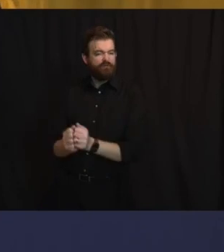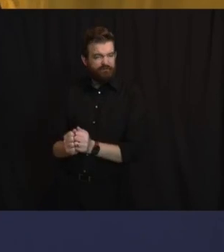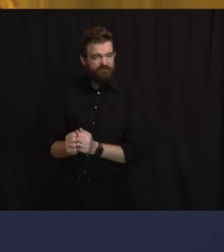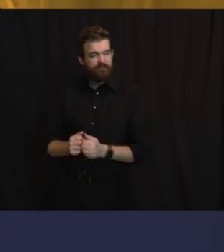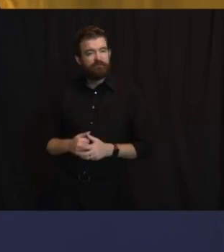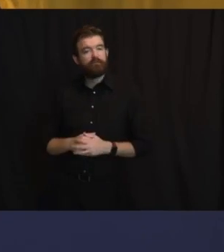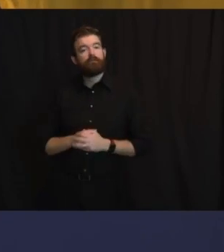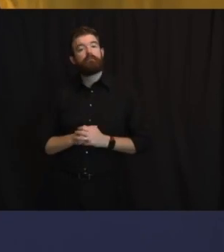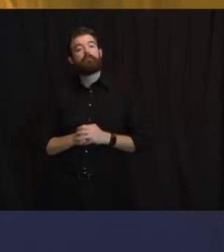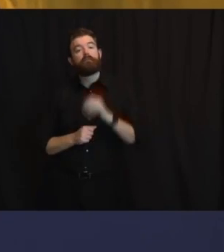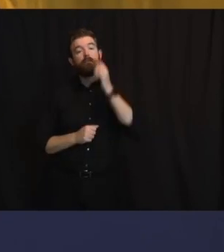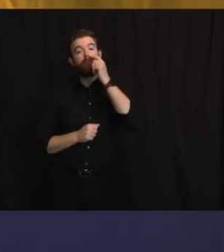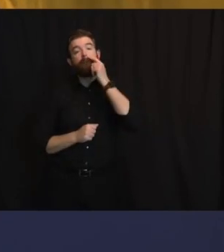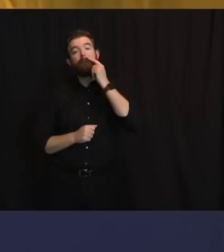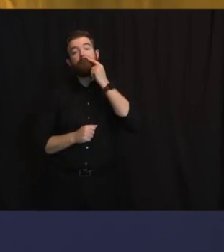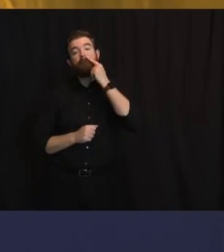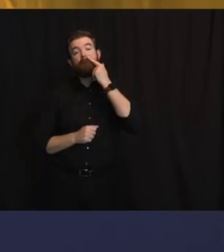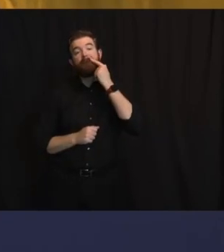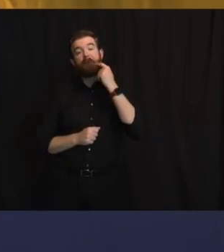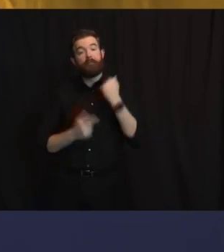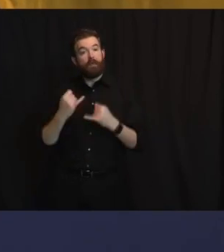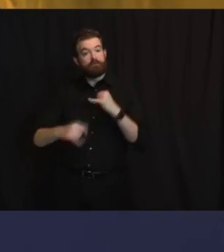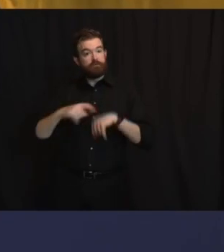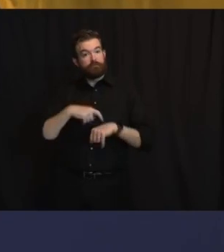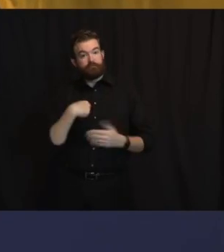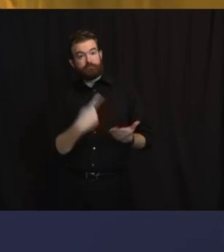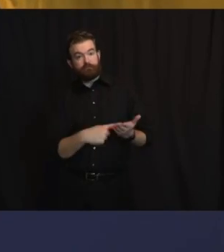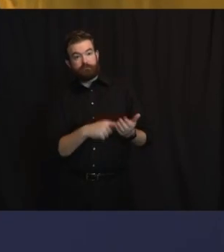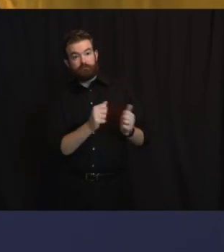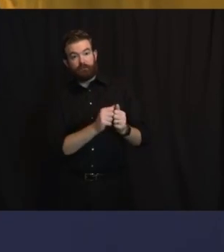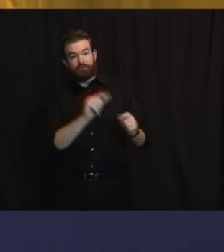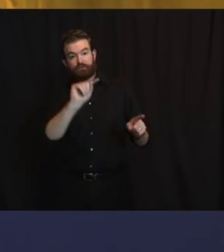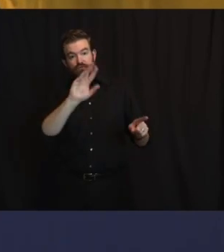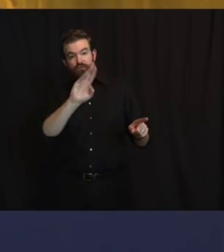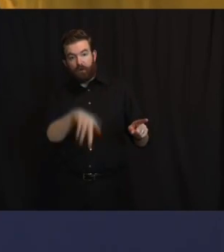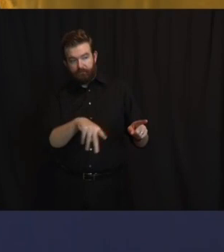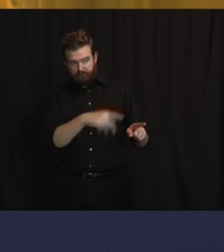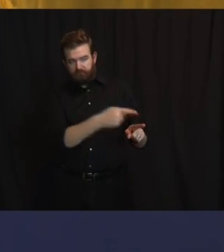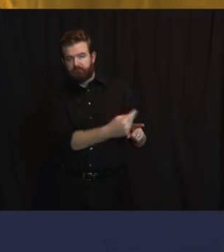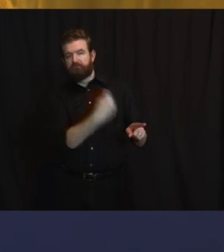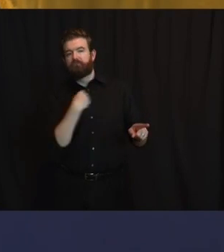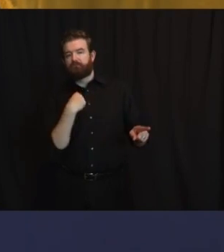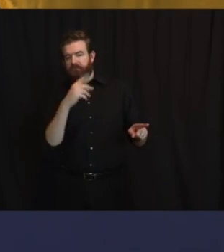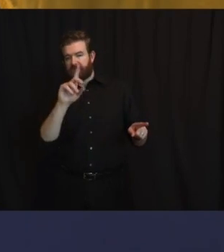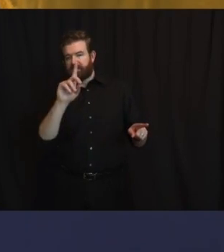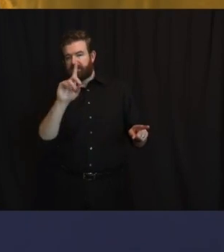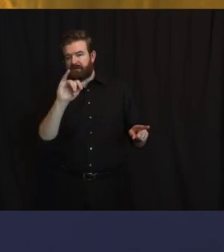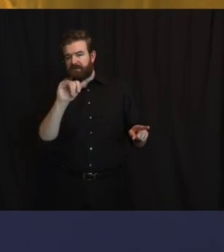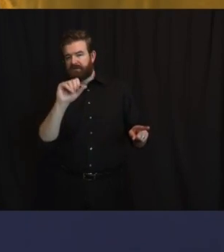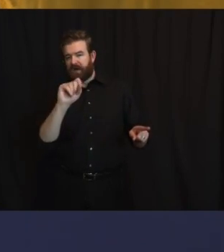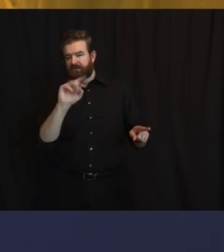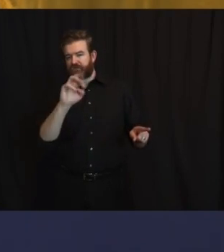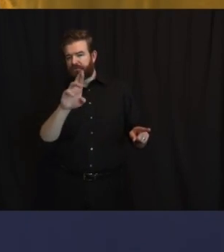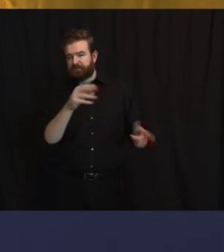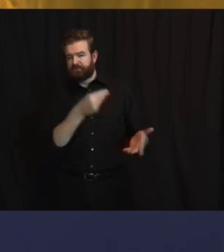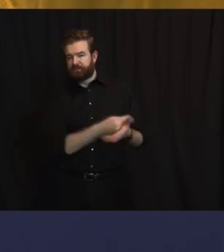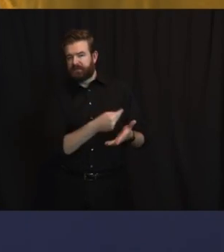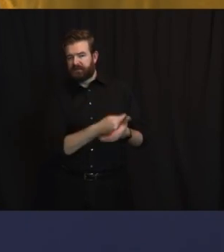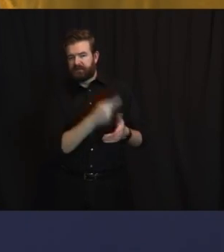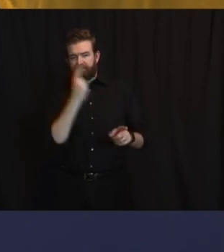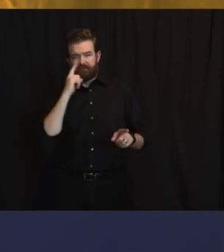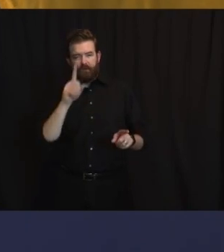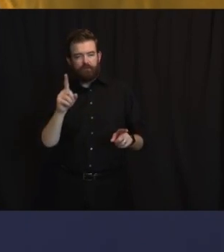was president, was giving us a disaster declaration for a storm that had come through in the fall, as I recall. And that